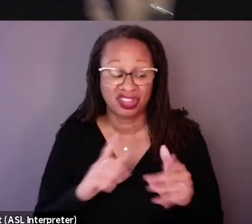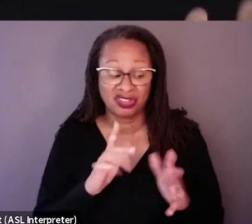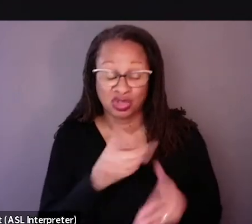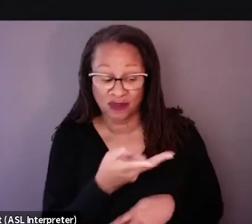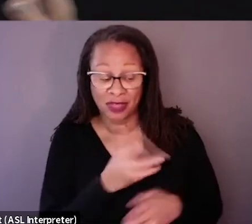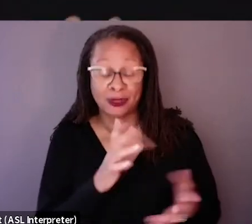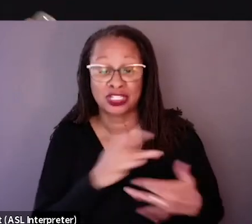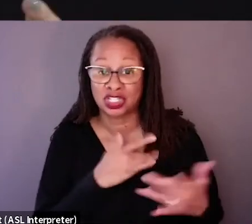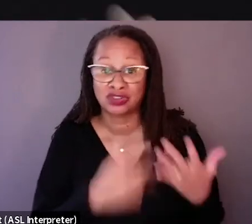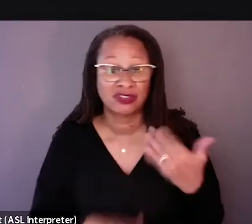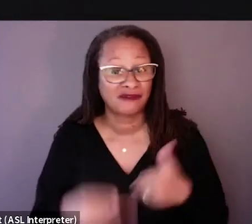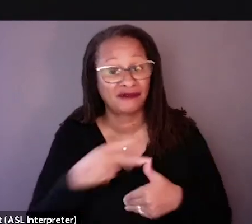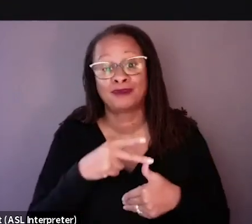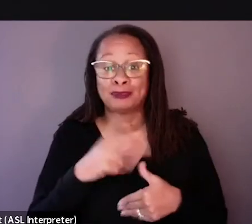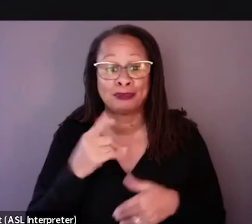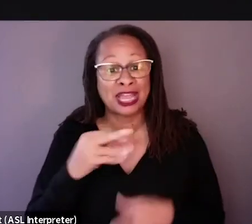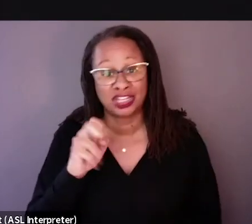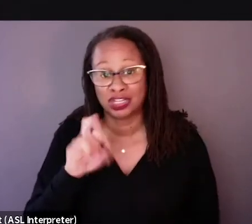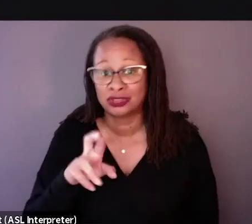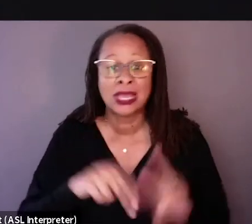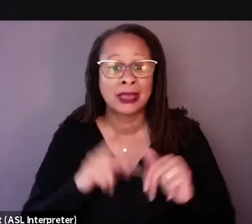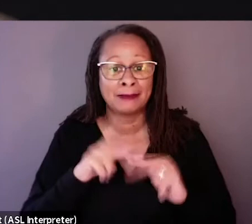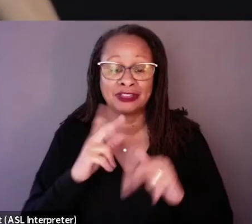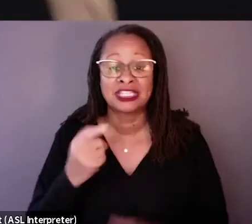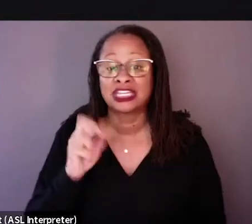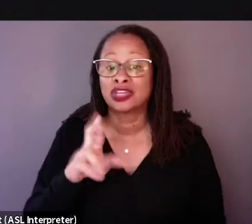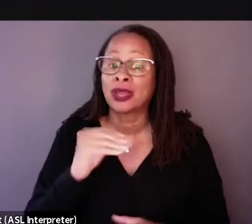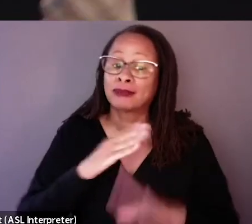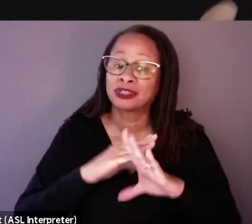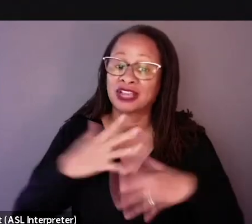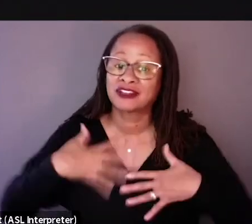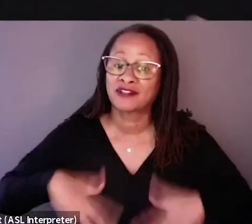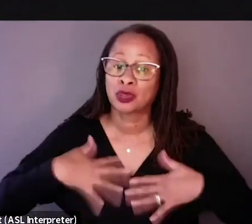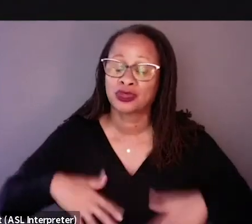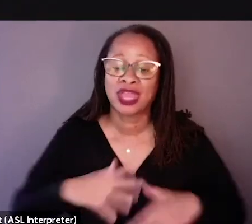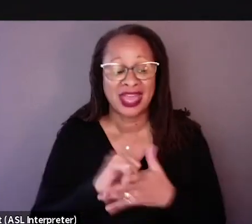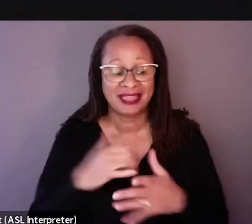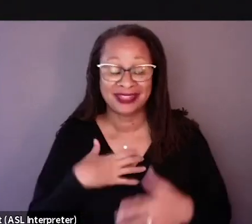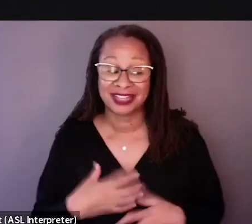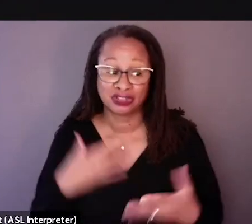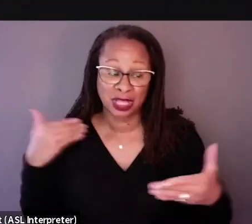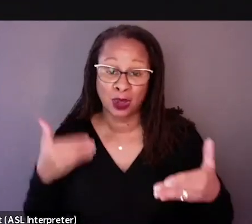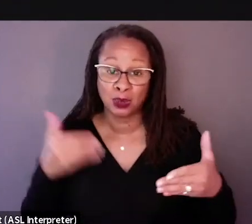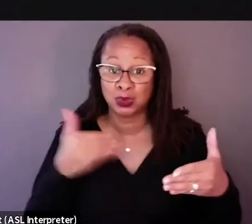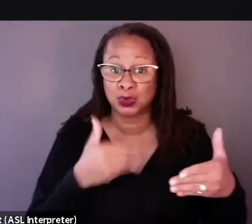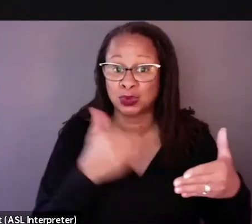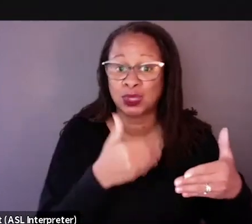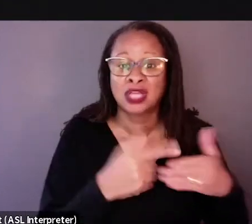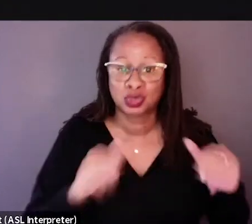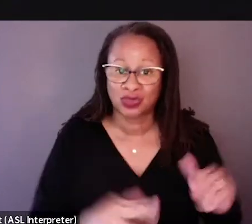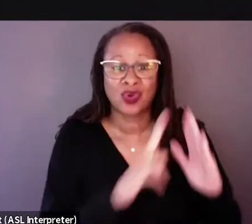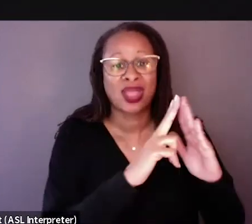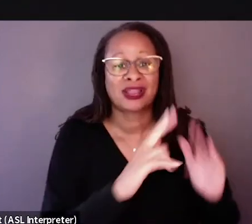of building the gear and especially the protective wear. And it was really that desire to get closer than many people had